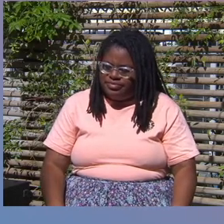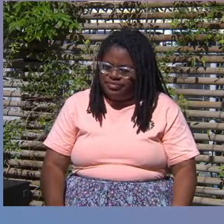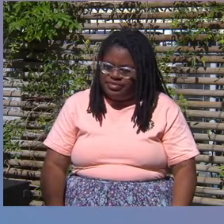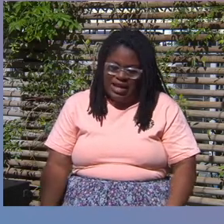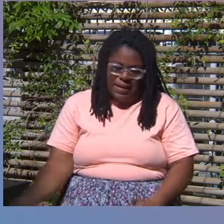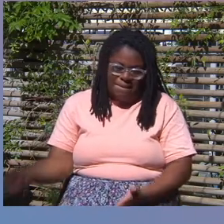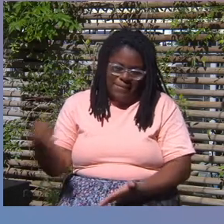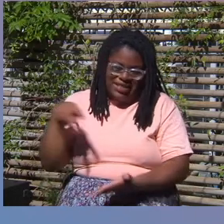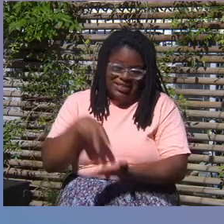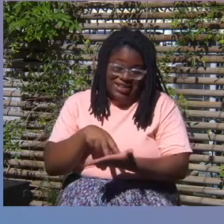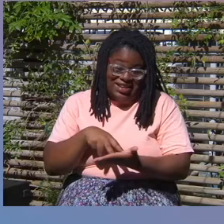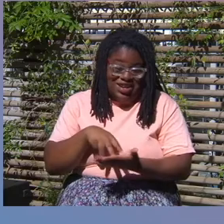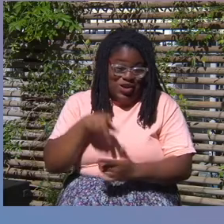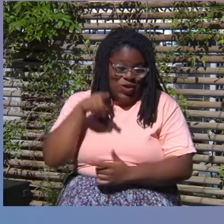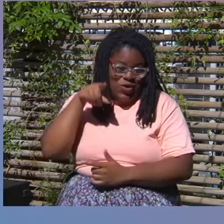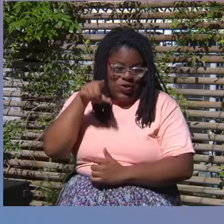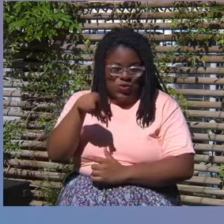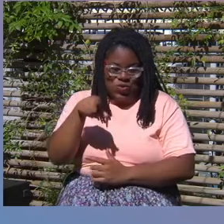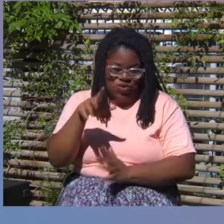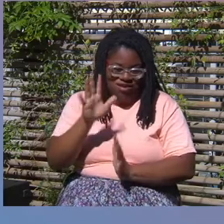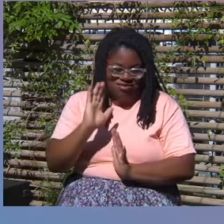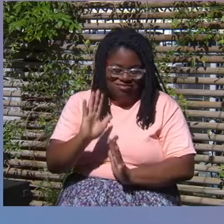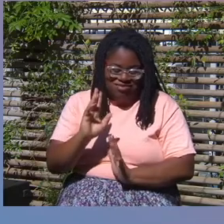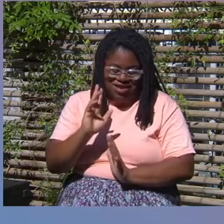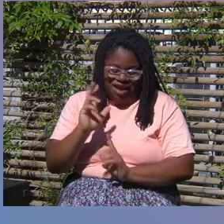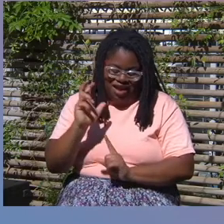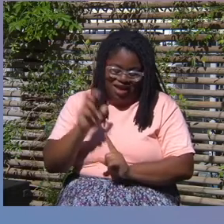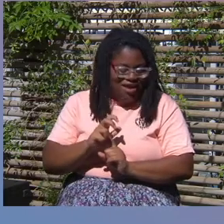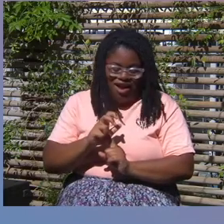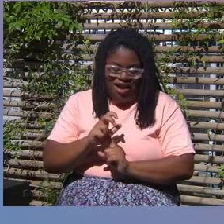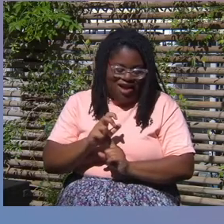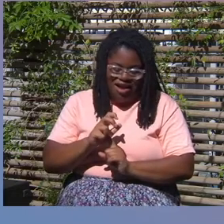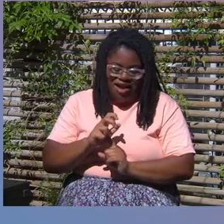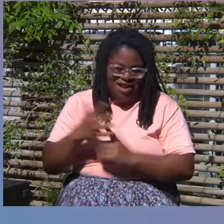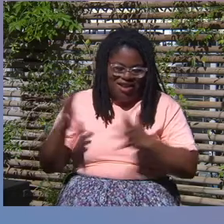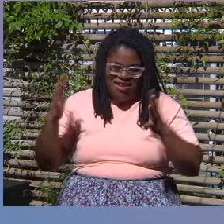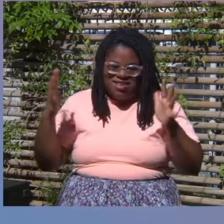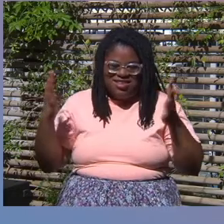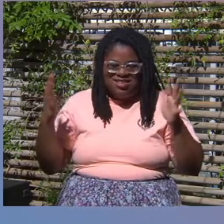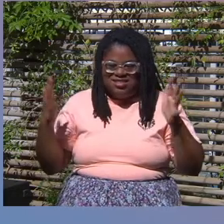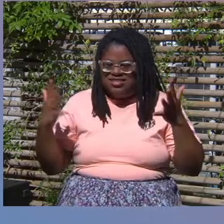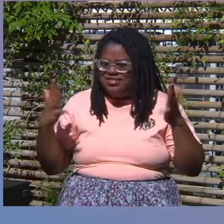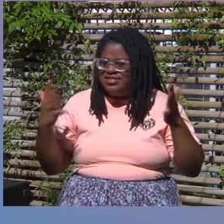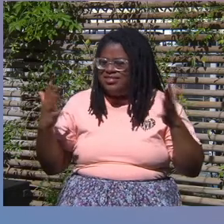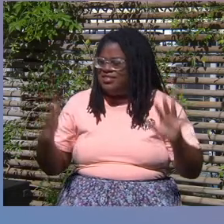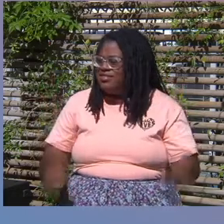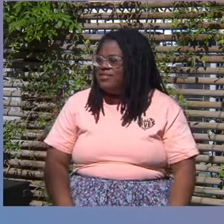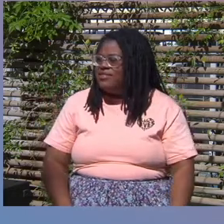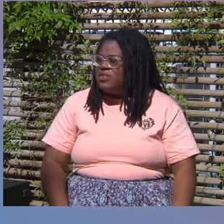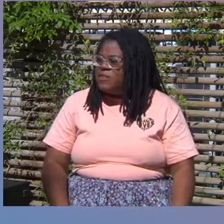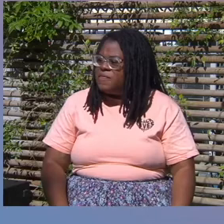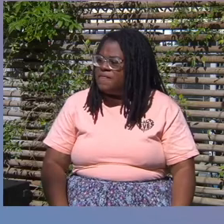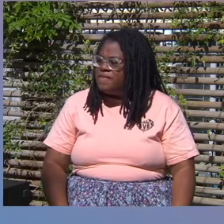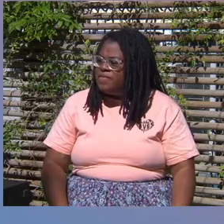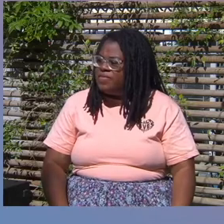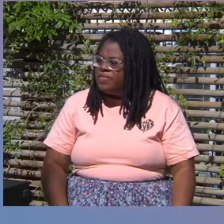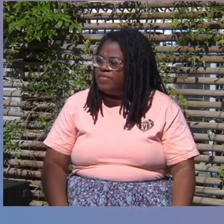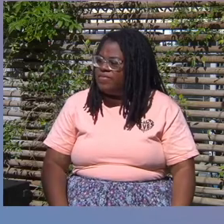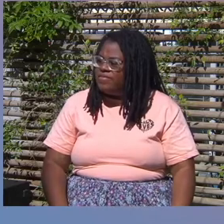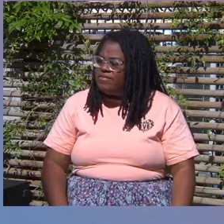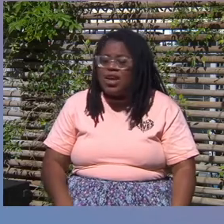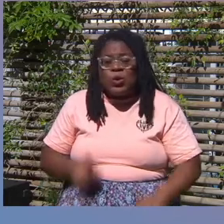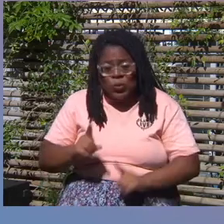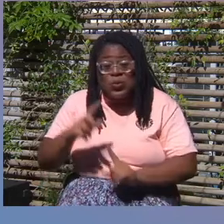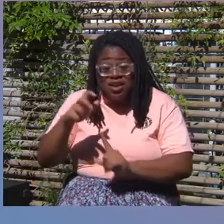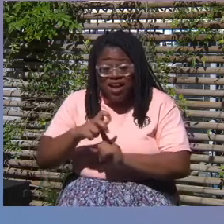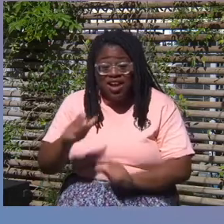I'm going to stand because you are indeed an icon. You are indeed an icon. You are indeed